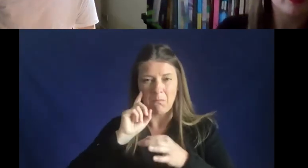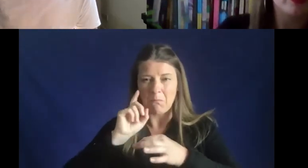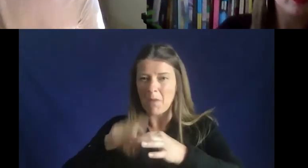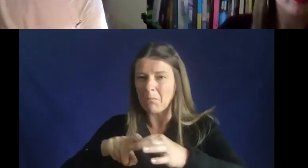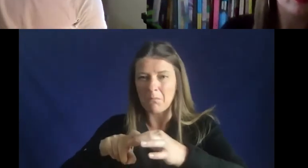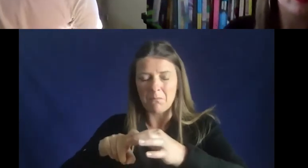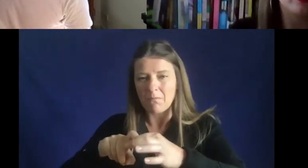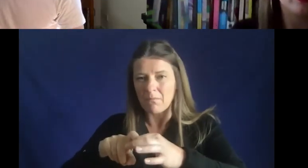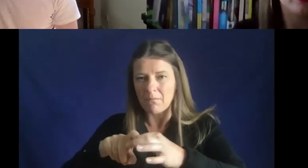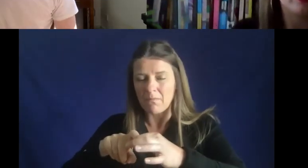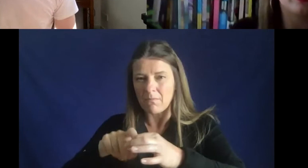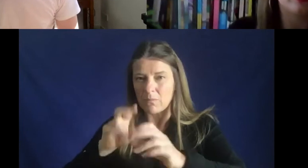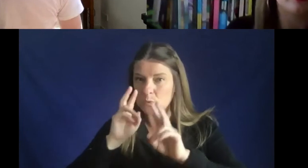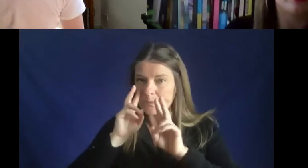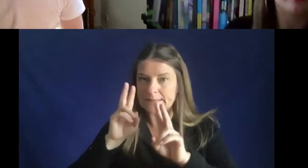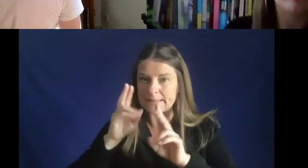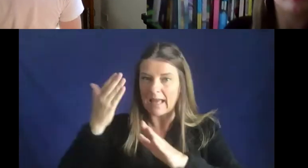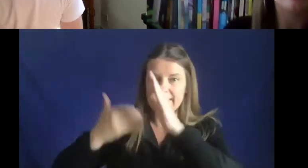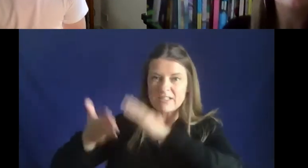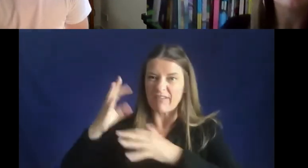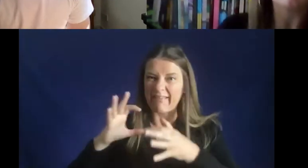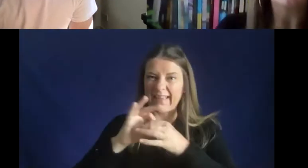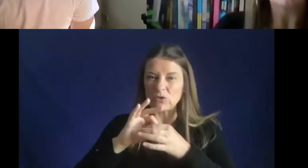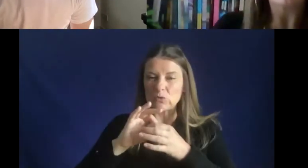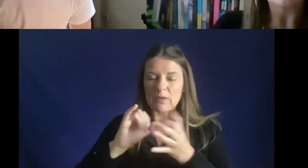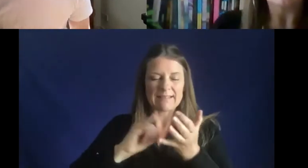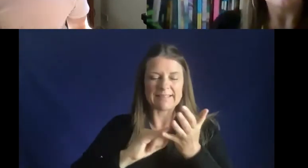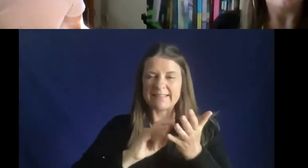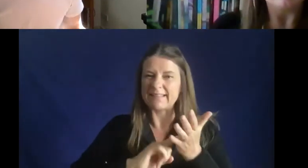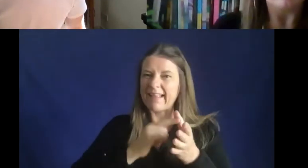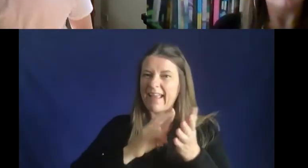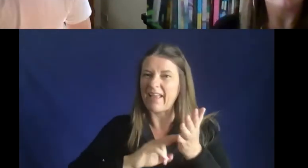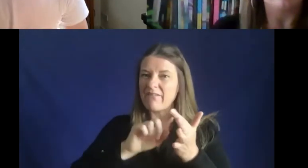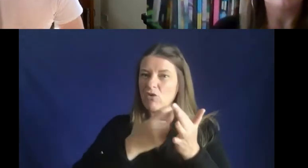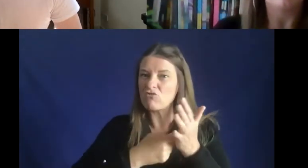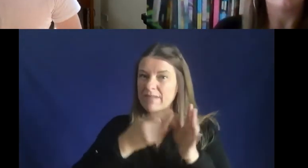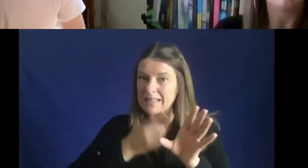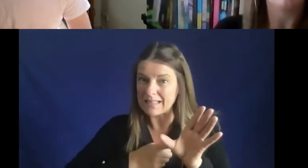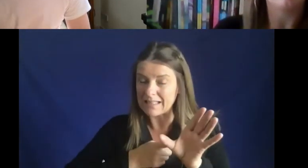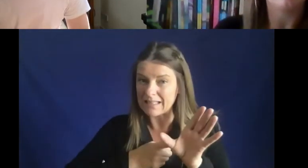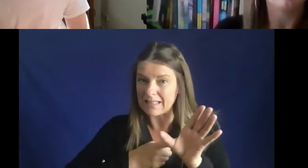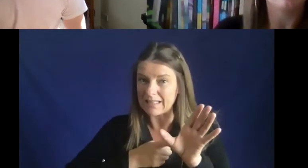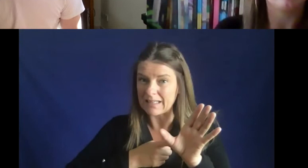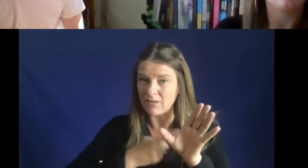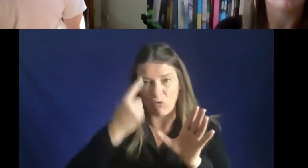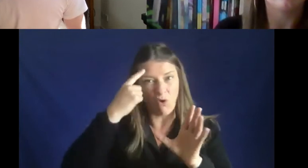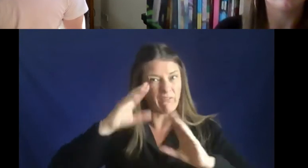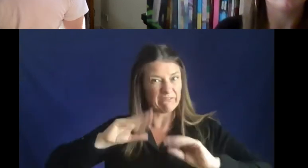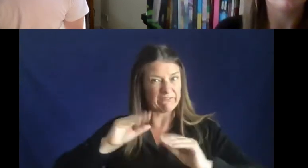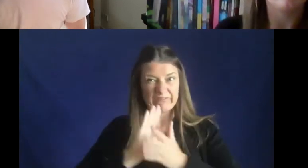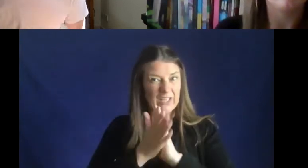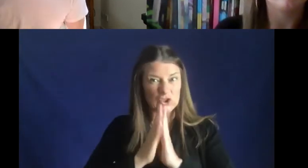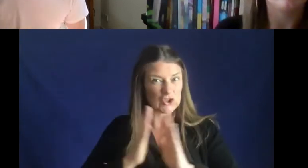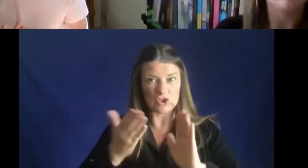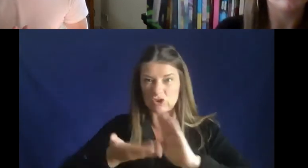the history of slavery and how, of course, slavery hasn't ended, and it's still very much